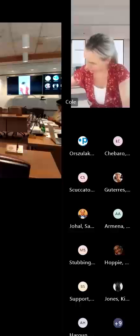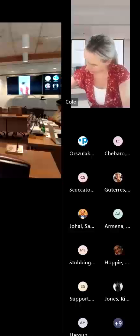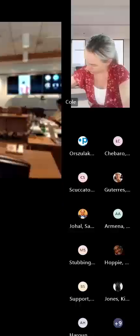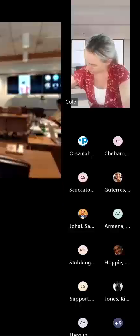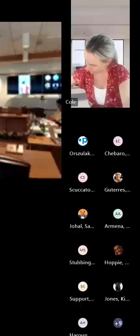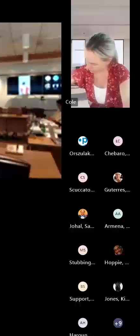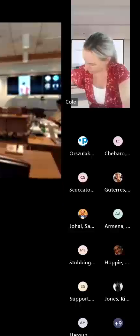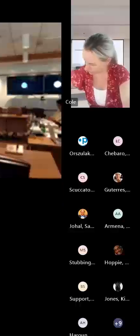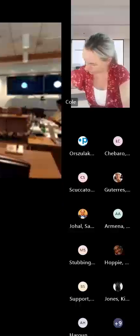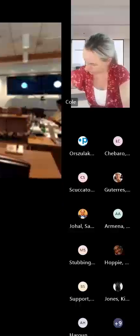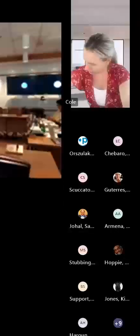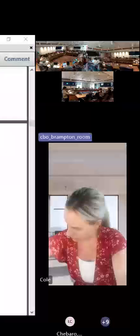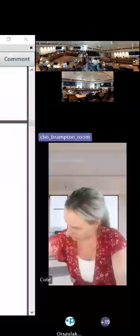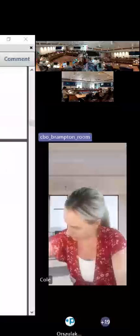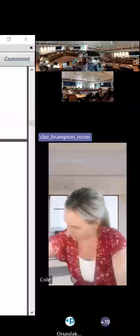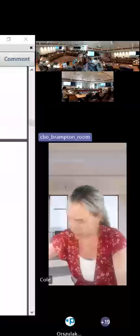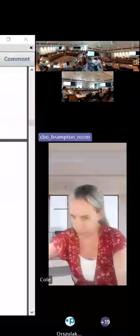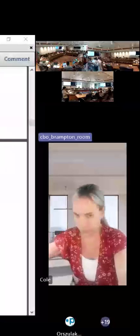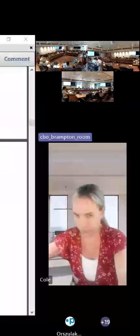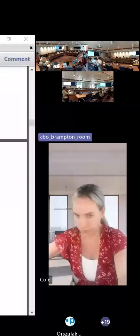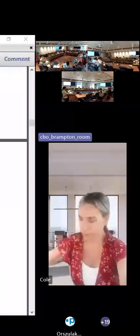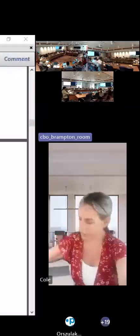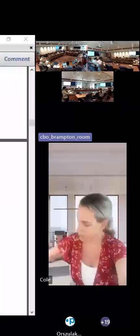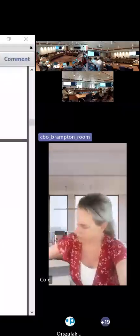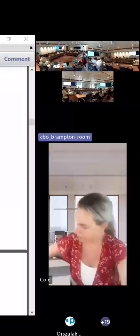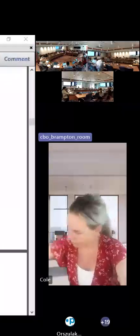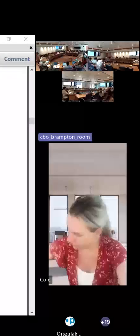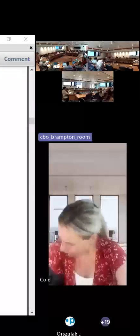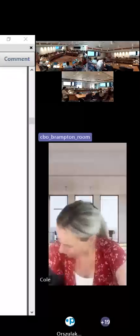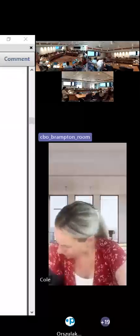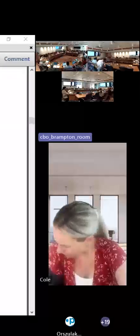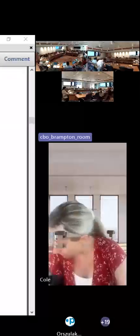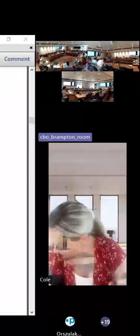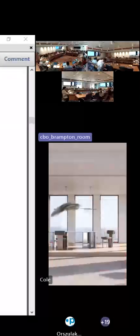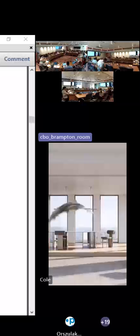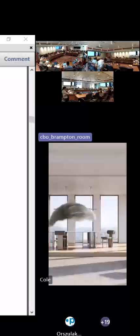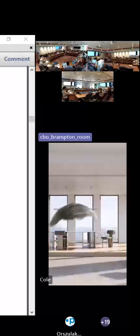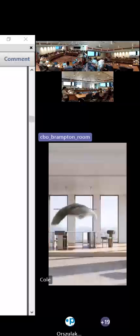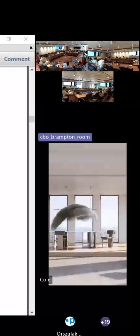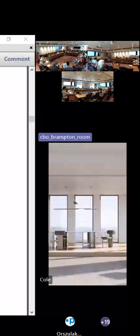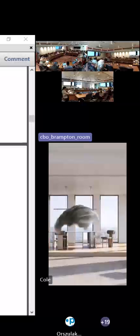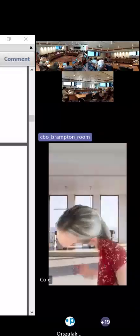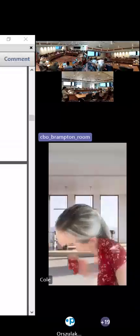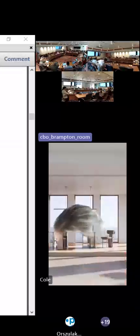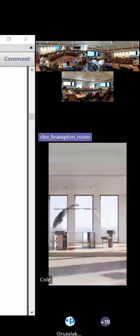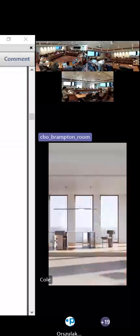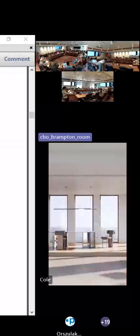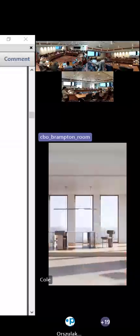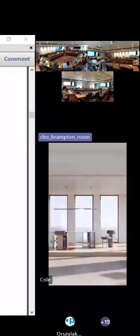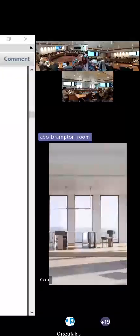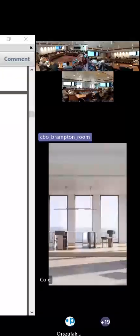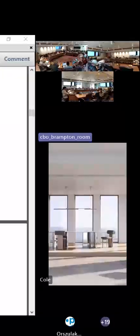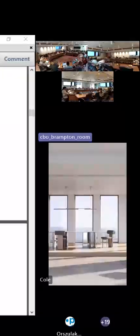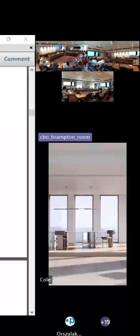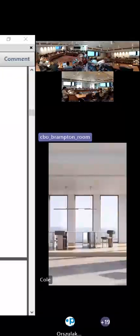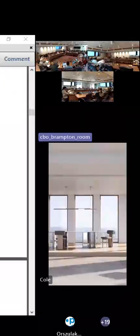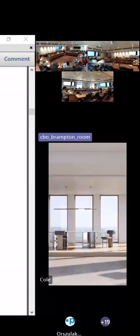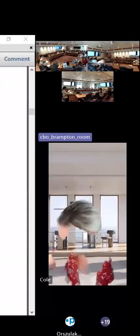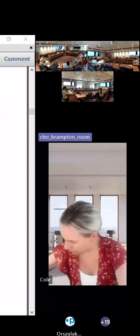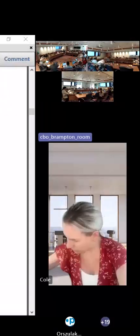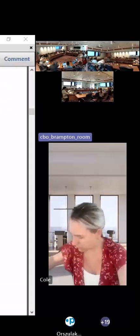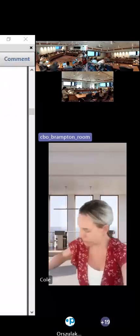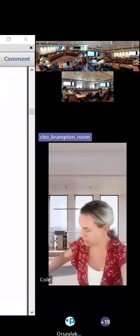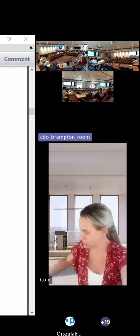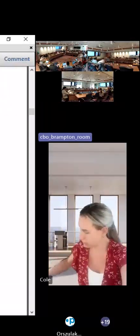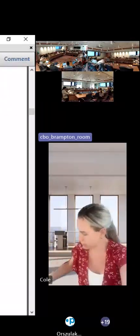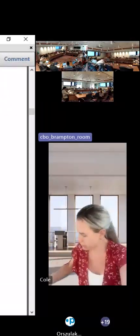senior leadership team. This is going to be a tag team event, I believe. So who's going to start our fun and